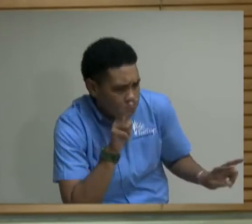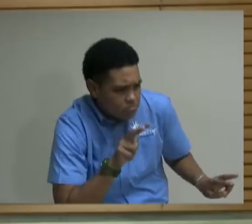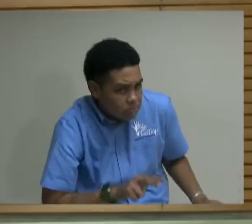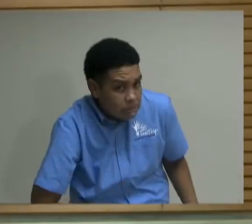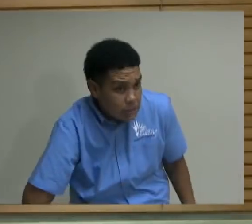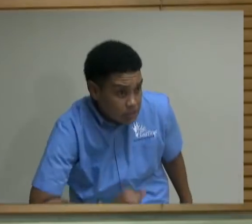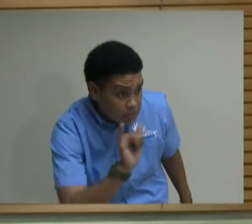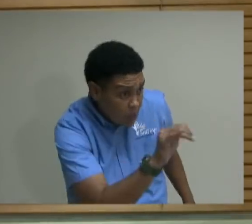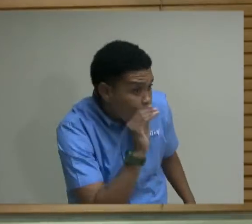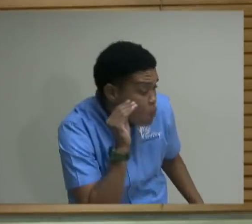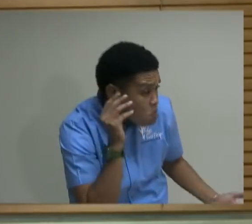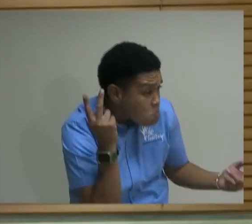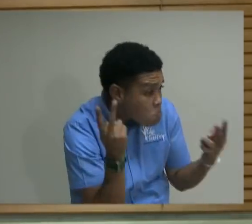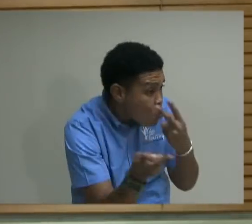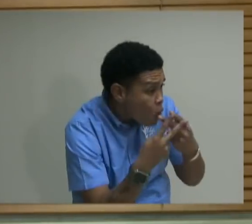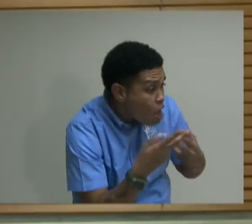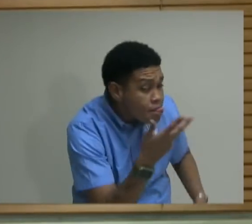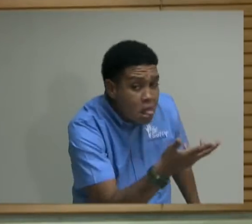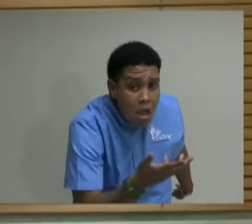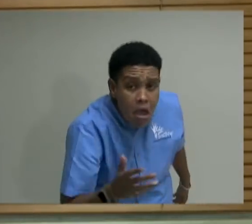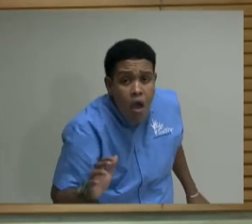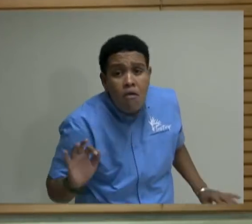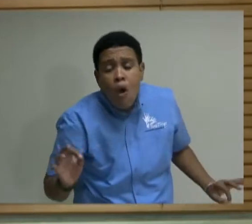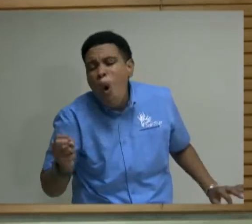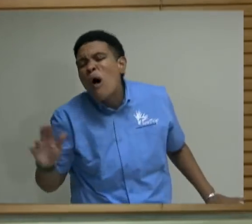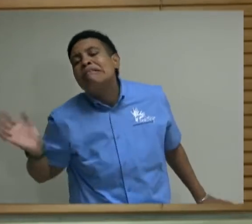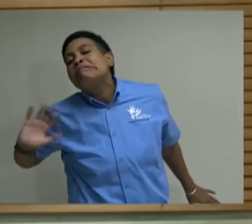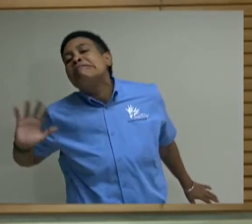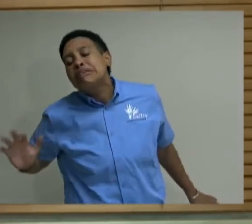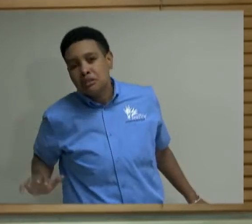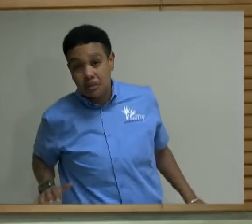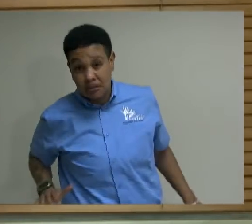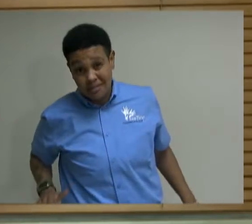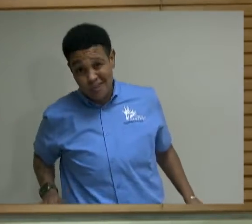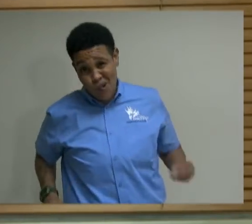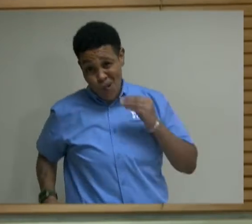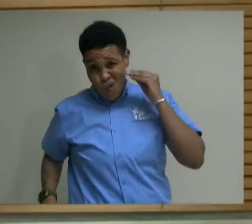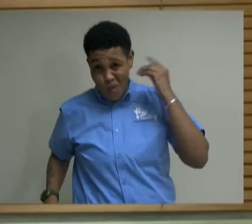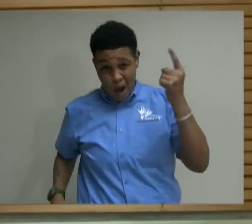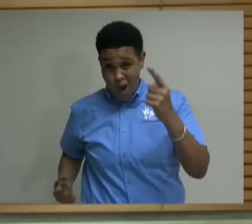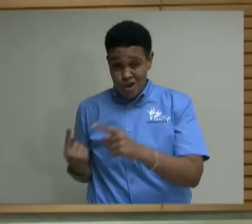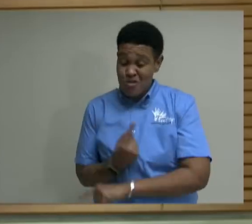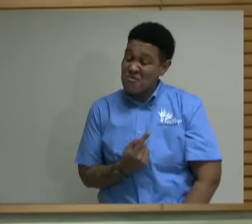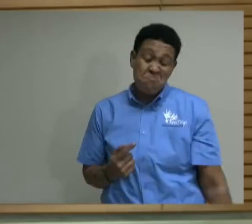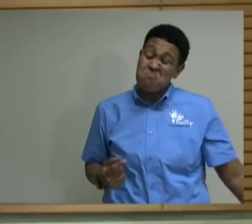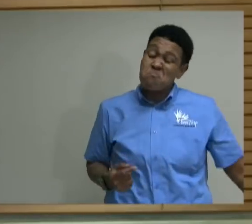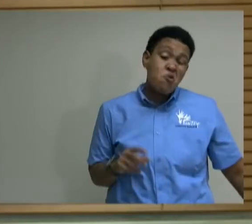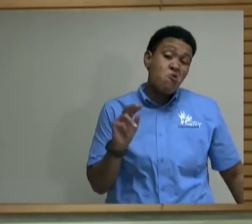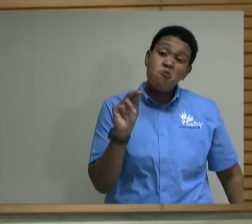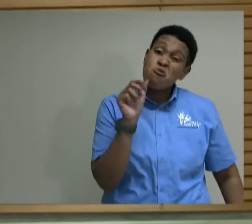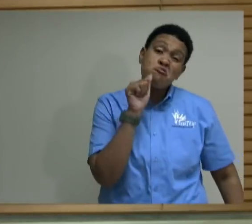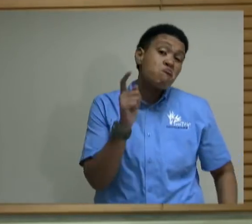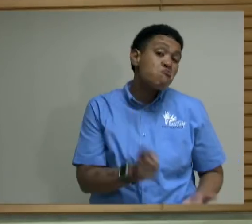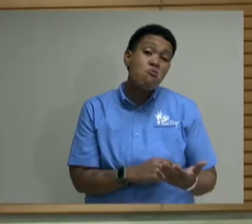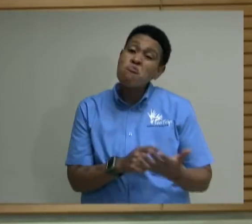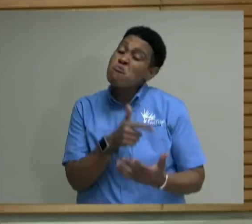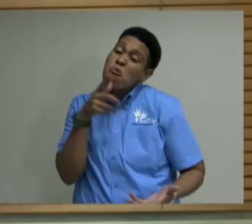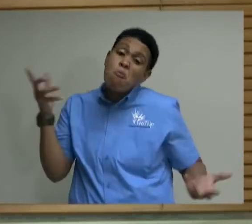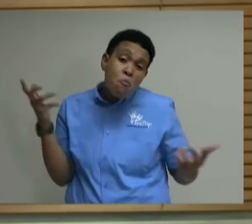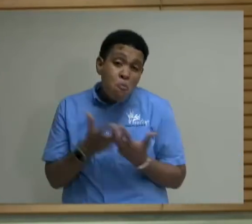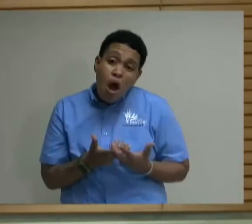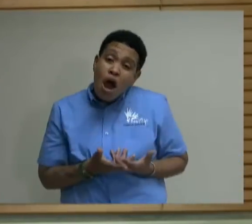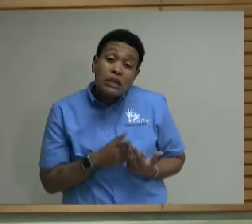home, because your home environment is not always most appropriate, particularly in the sort of